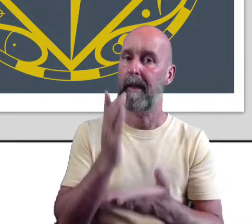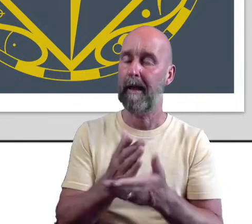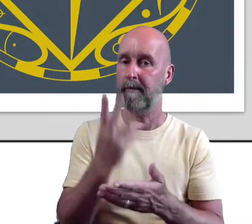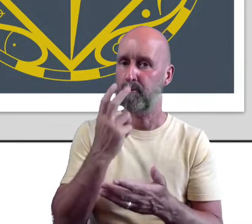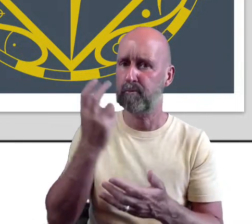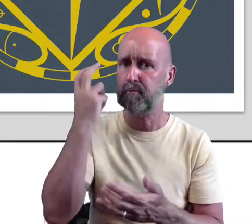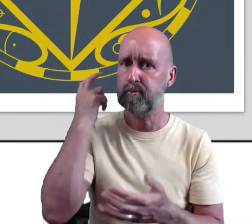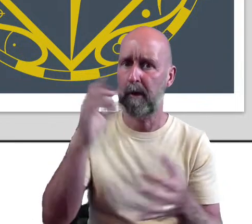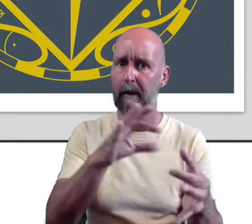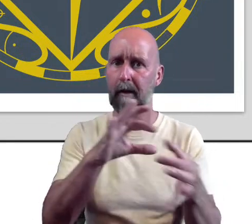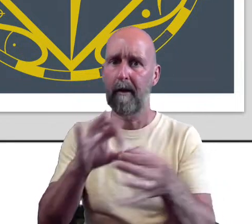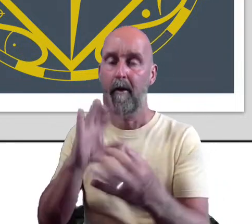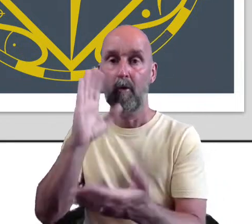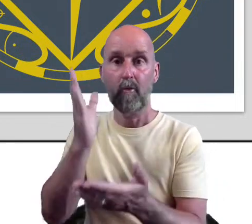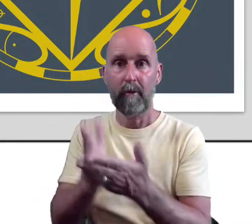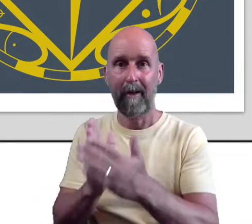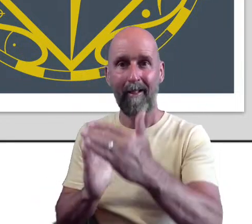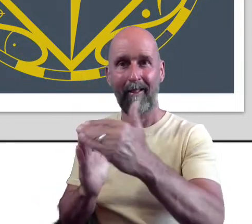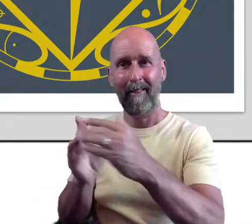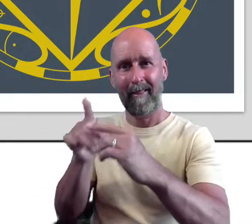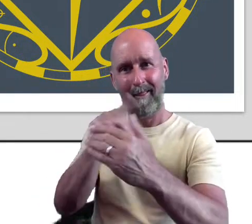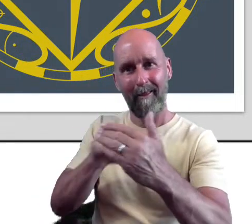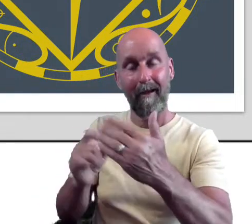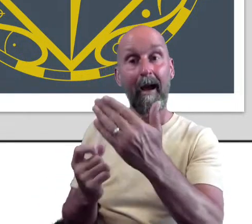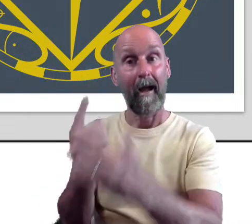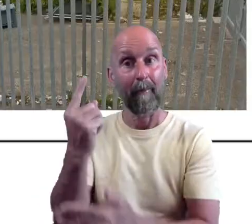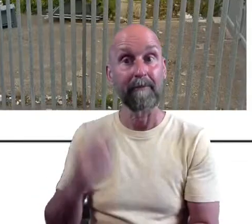to this real life thing that happened.